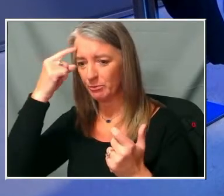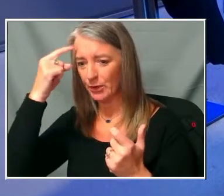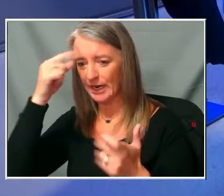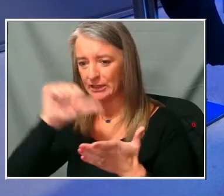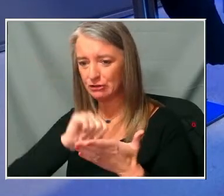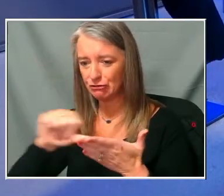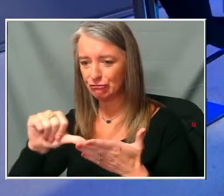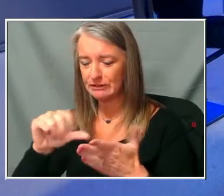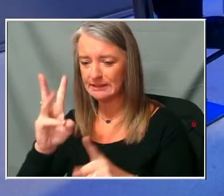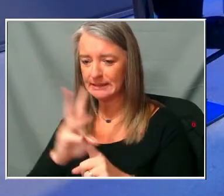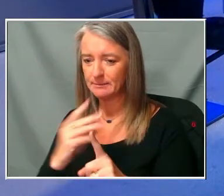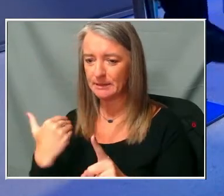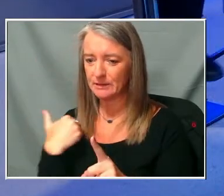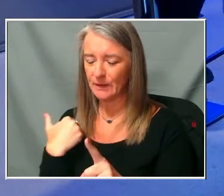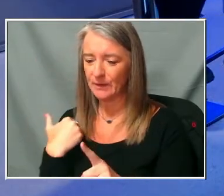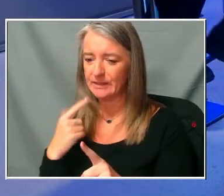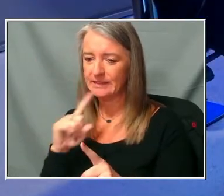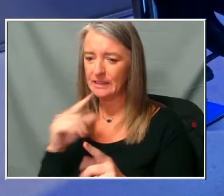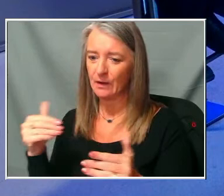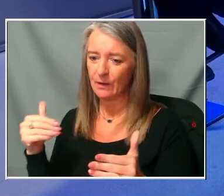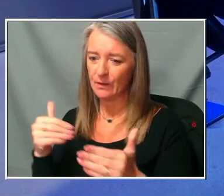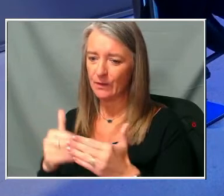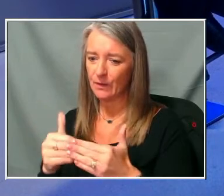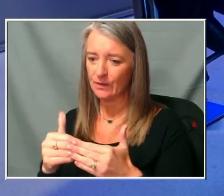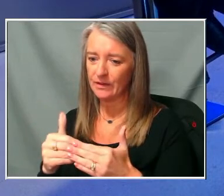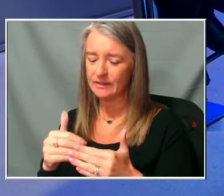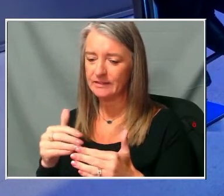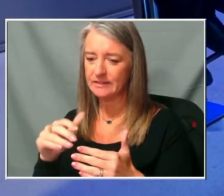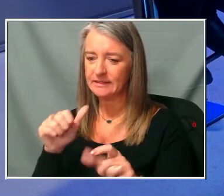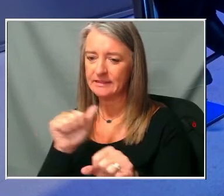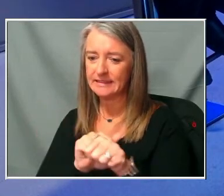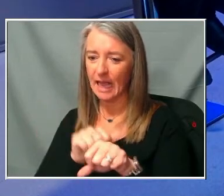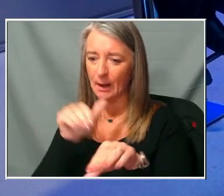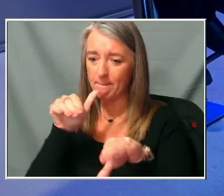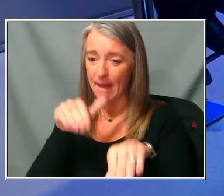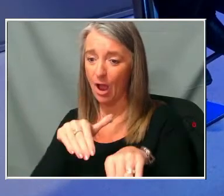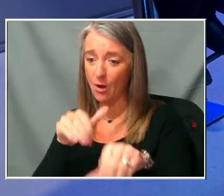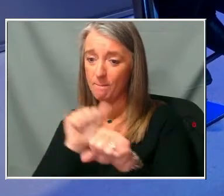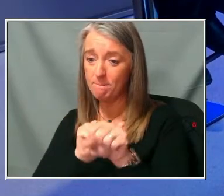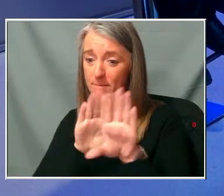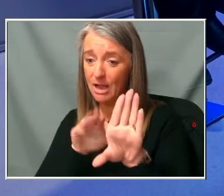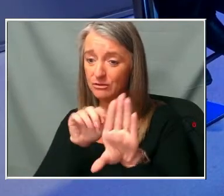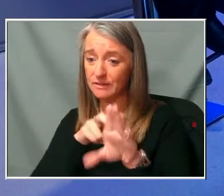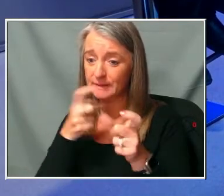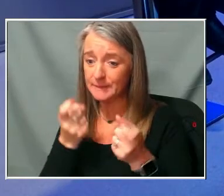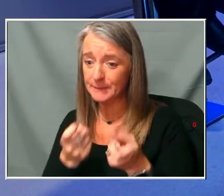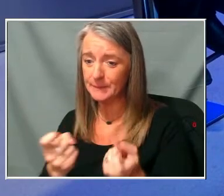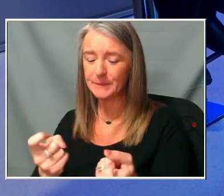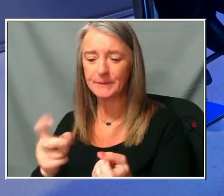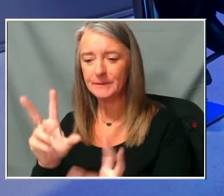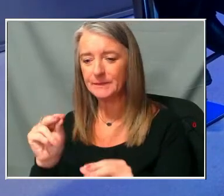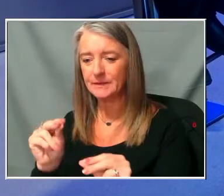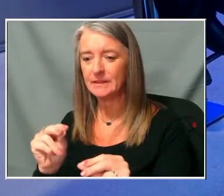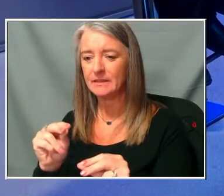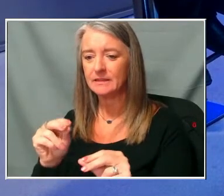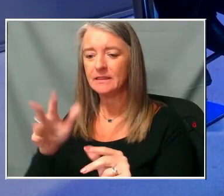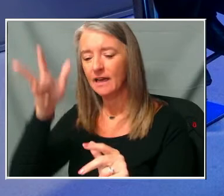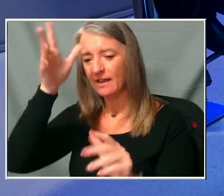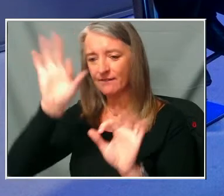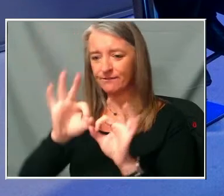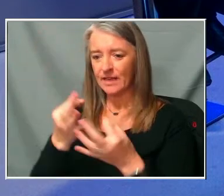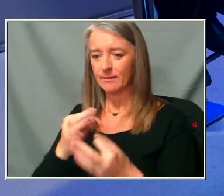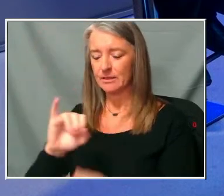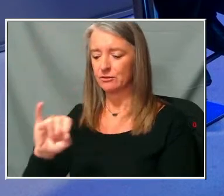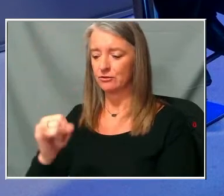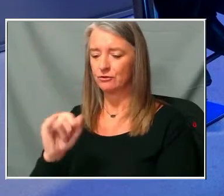a little closer to home. Yeah, you're not going down a mountain. My family, we are diehard Jayhawks. I've been a Jayhawk since